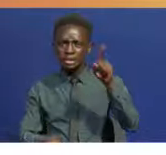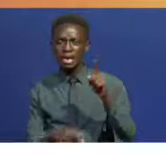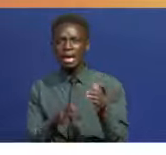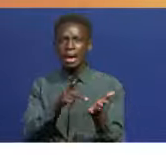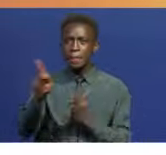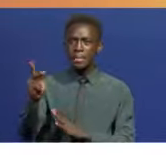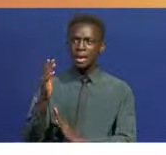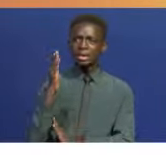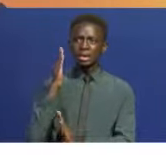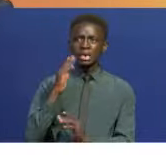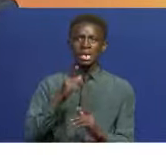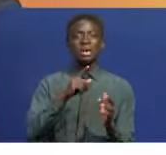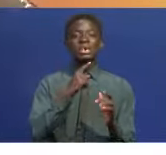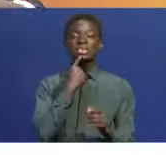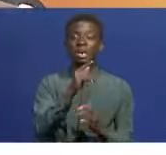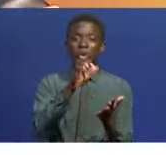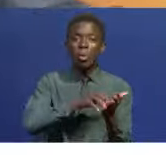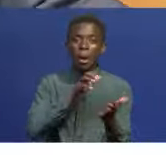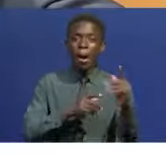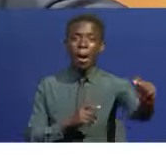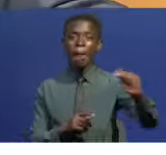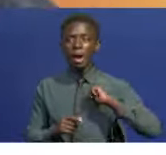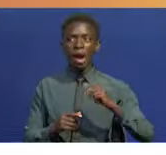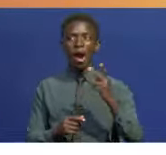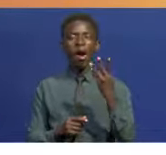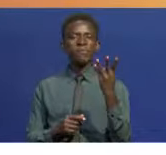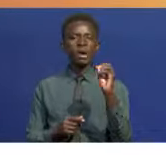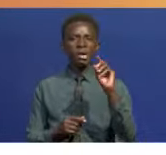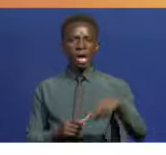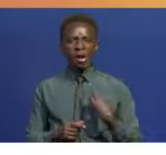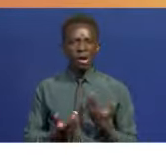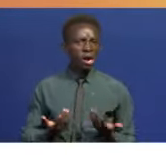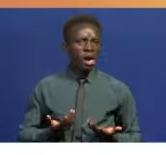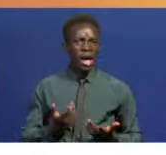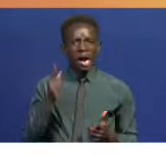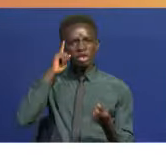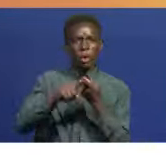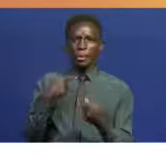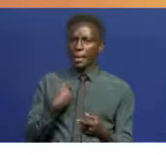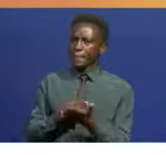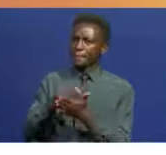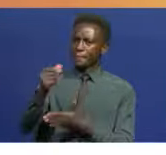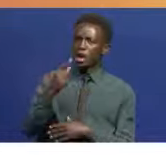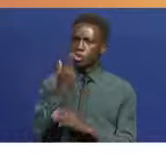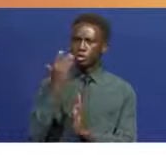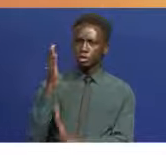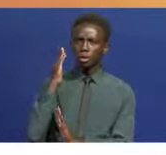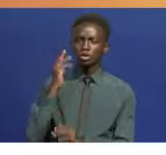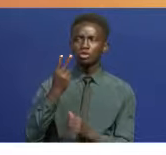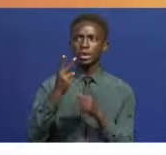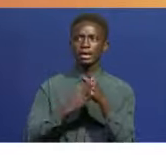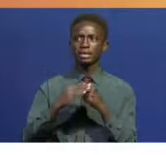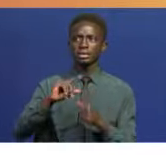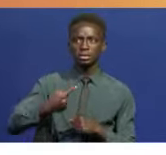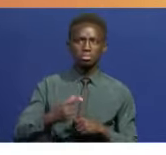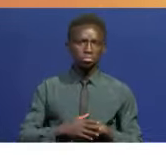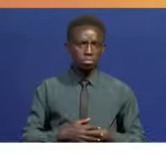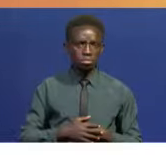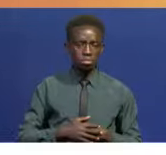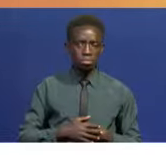40,000. So that they can pay the Ngandi there 28,000, because according to the Busia should end around 28,000 per